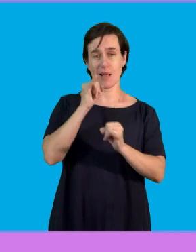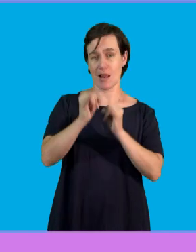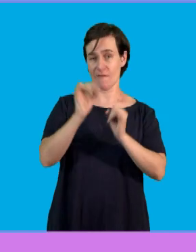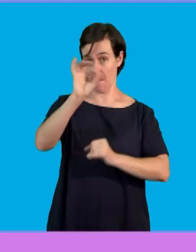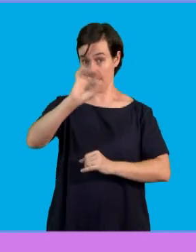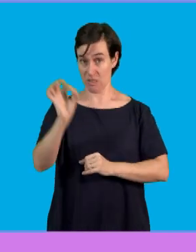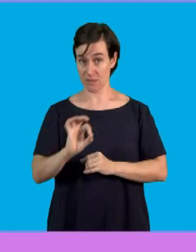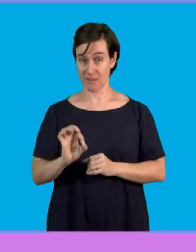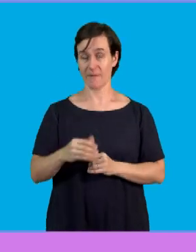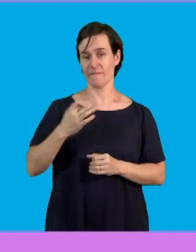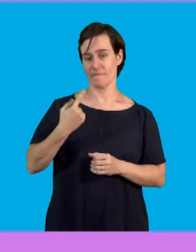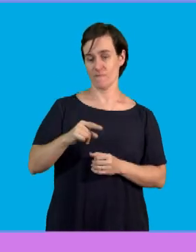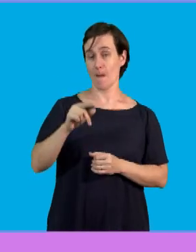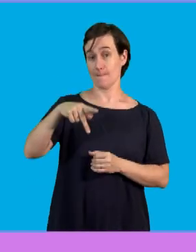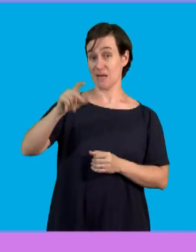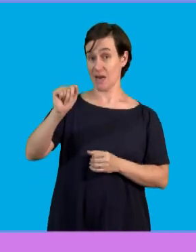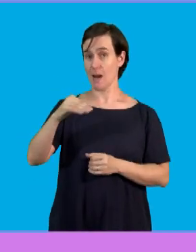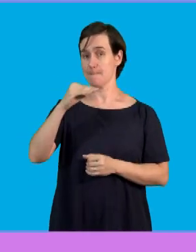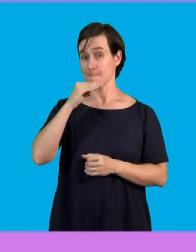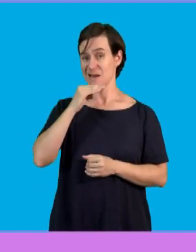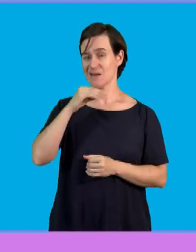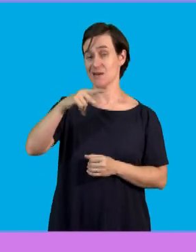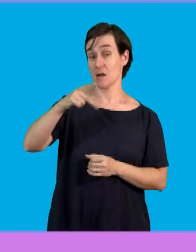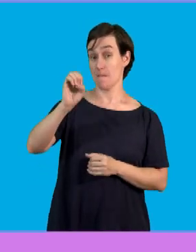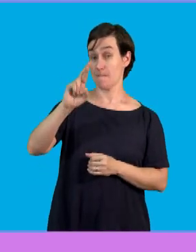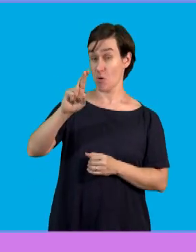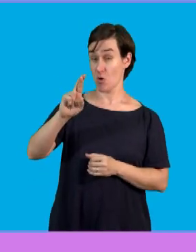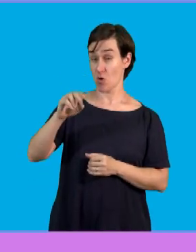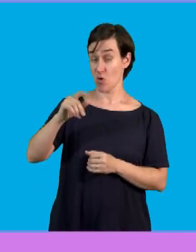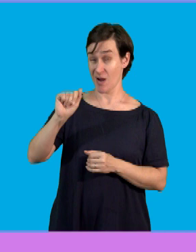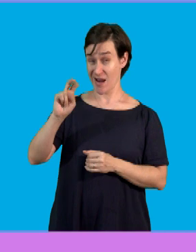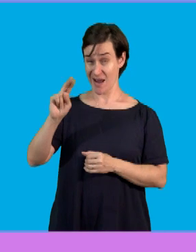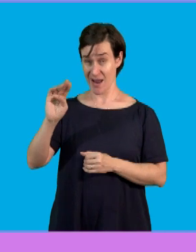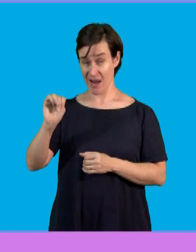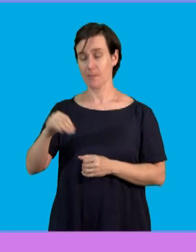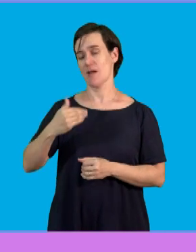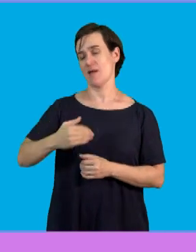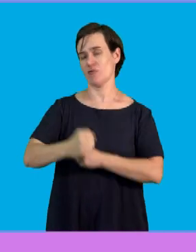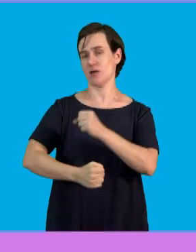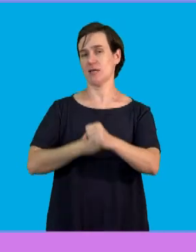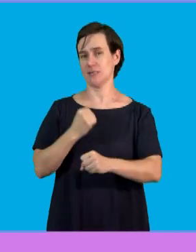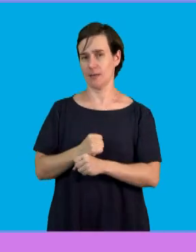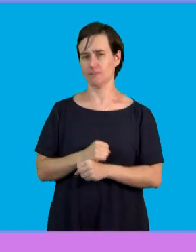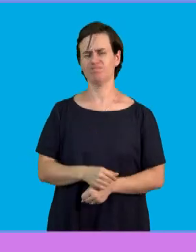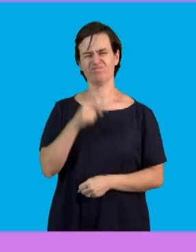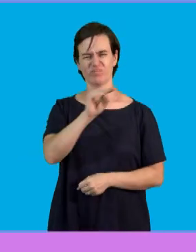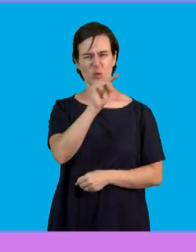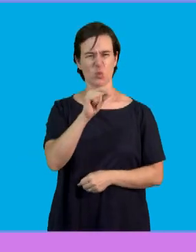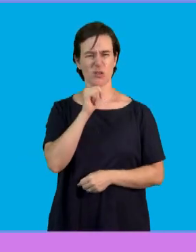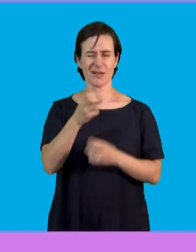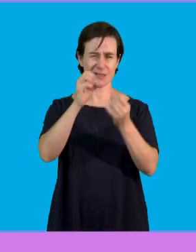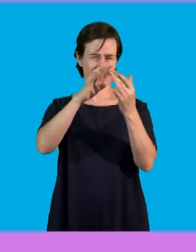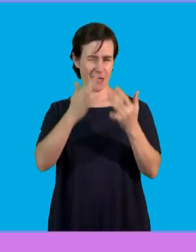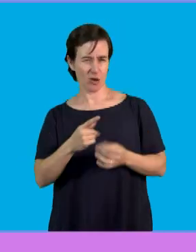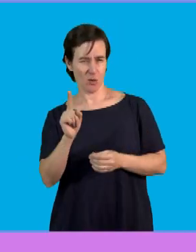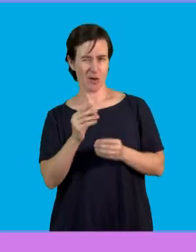of 11% per annum. Per annum, remember it stands for per year. Now the question says, calculate